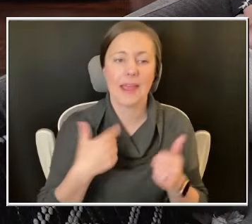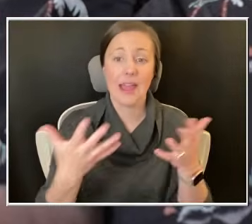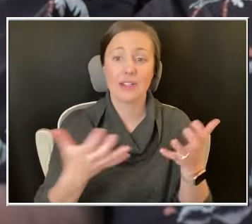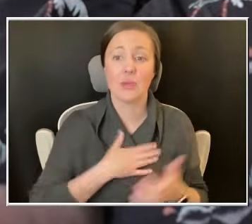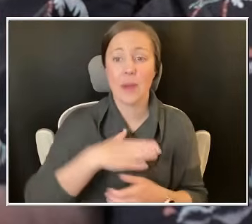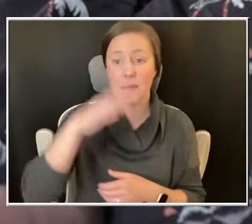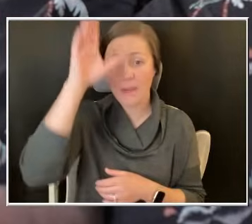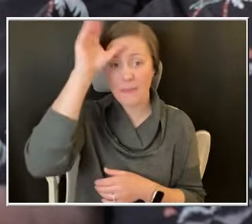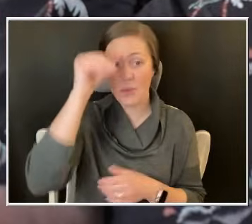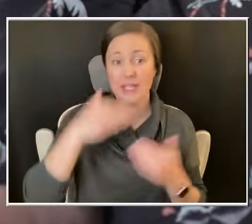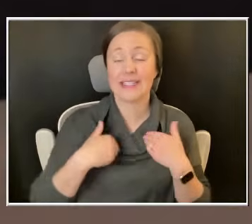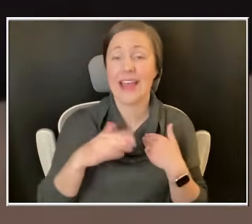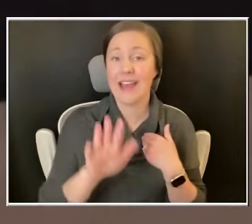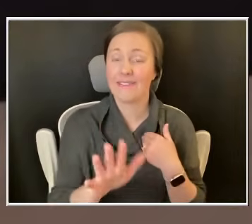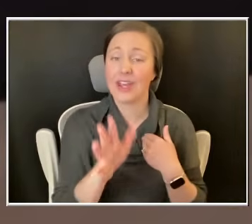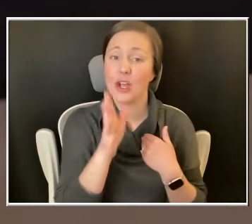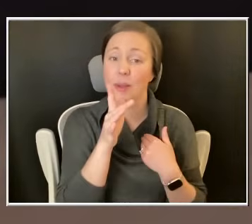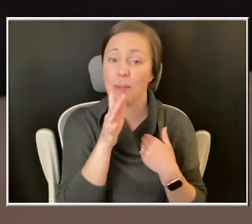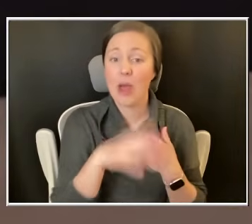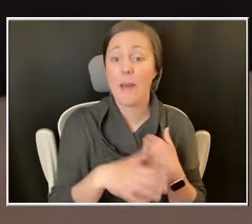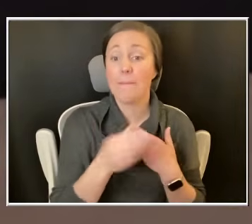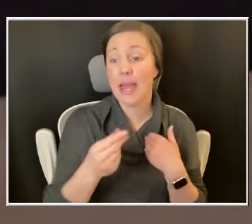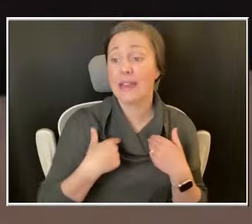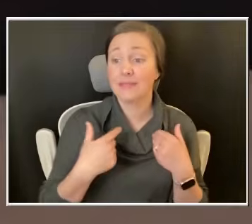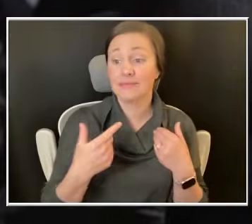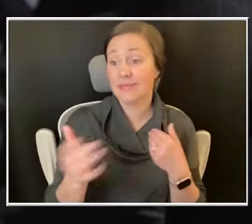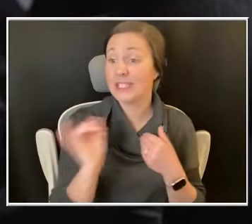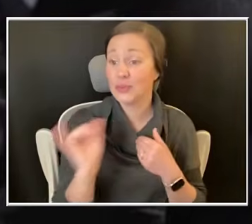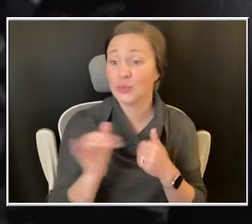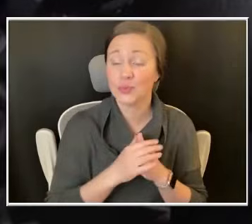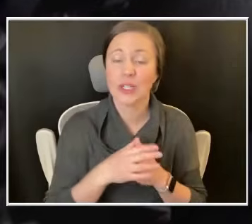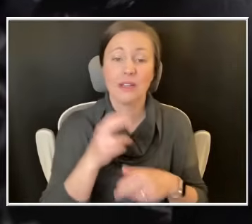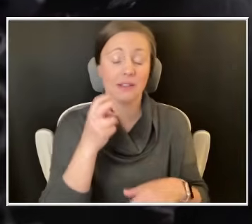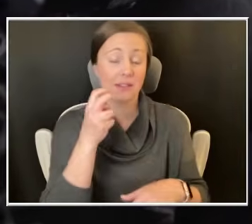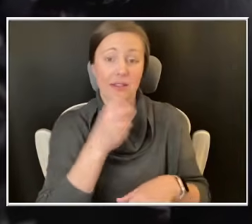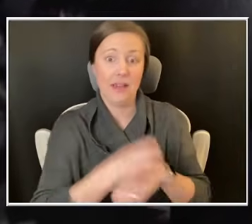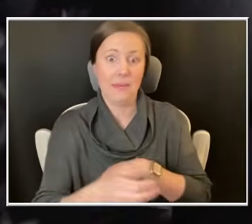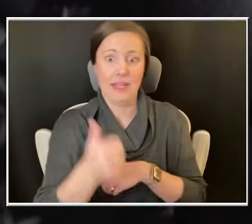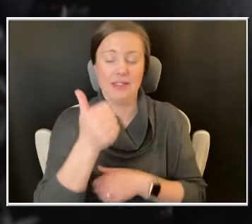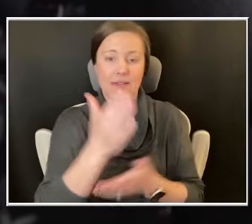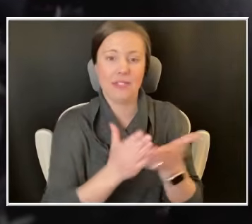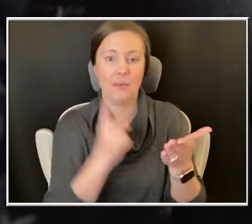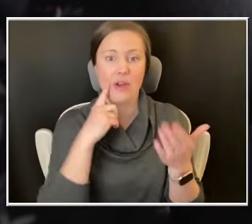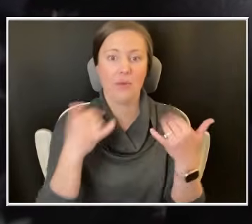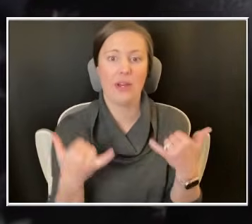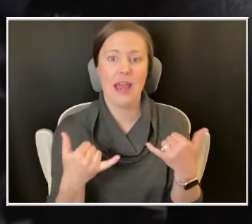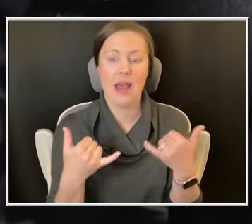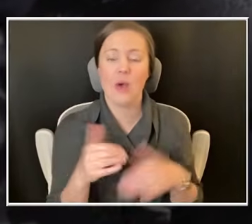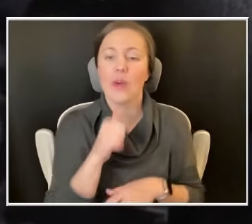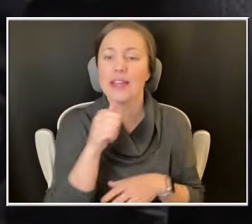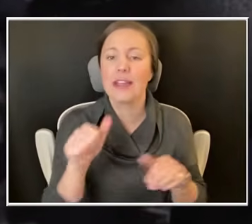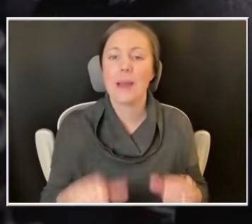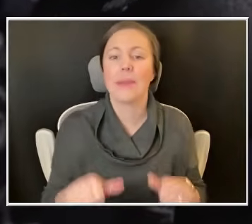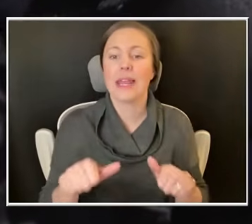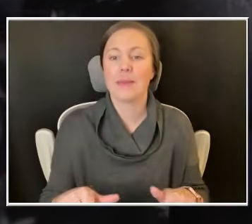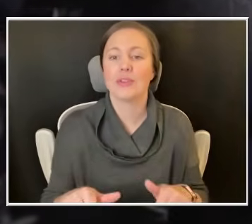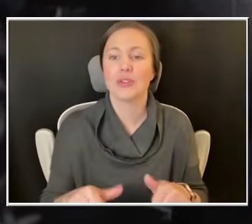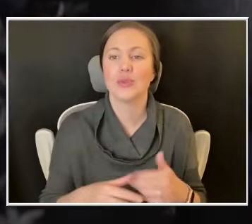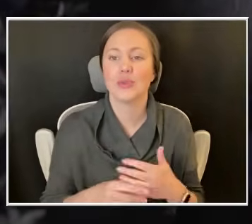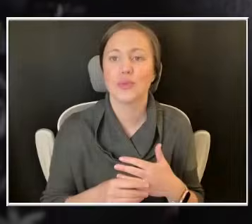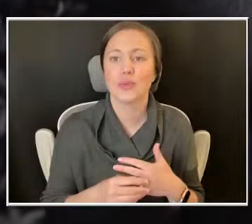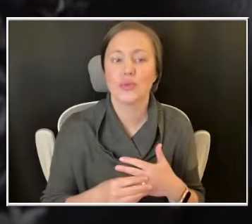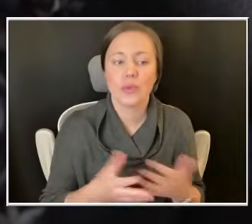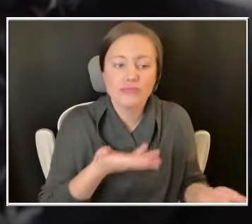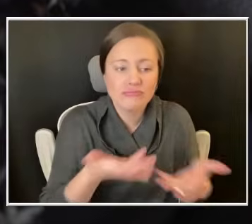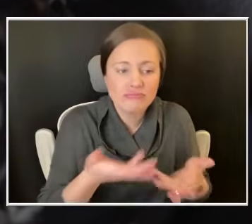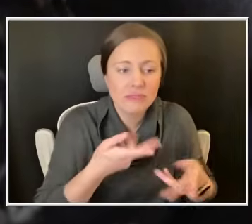mom. And I do too. The toughest part, for now, not being able to attend to the baby